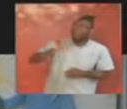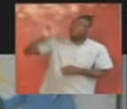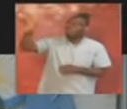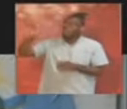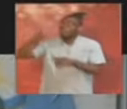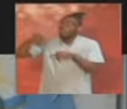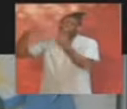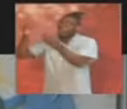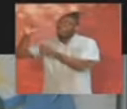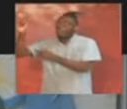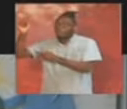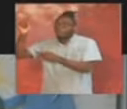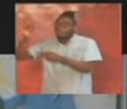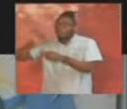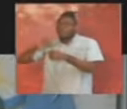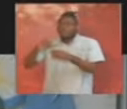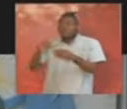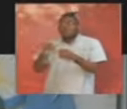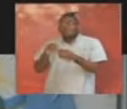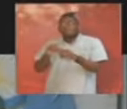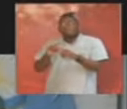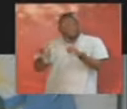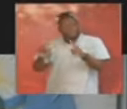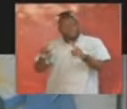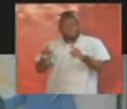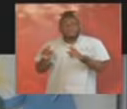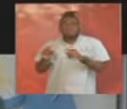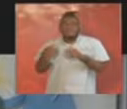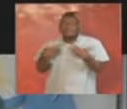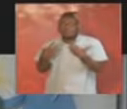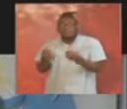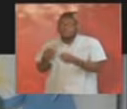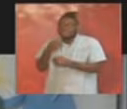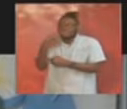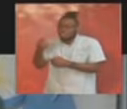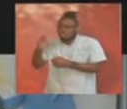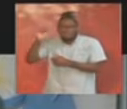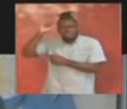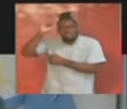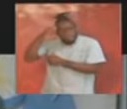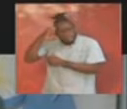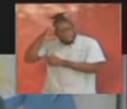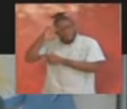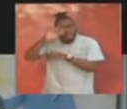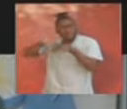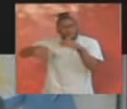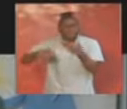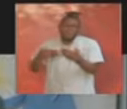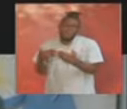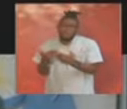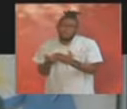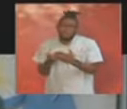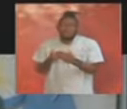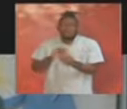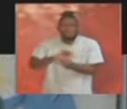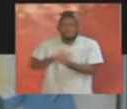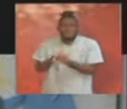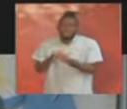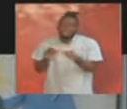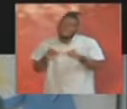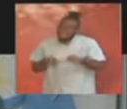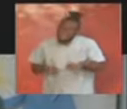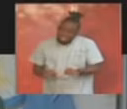everyone. But we also would like to take this opportunity to remind everyone, COVID-19 still remains an